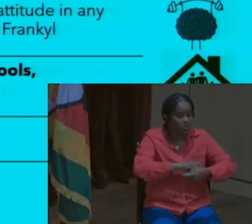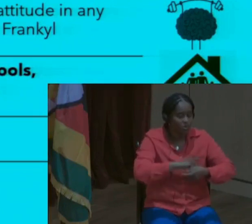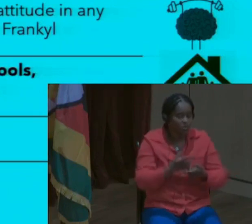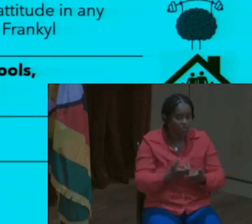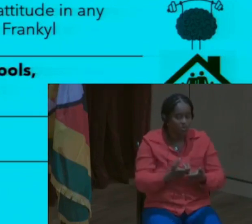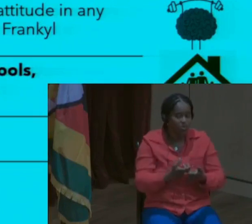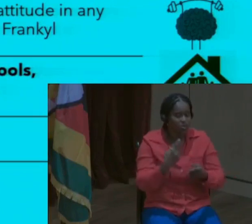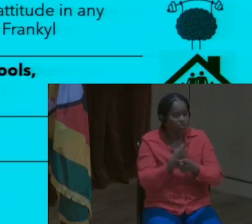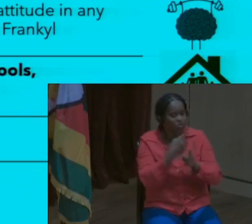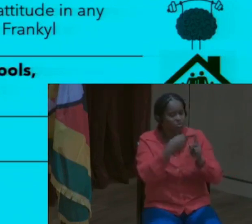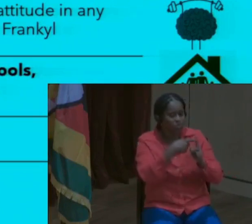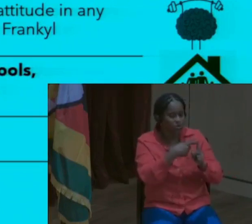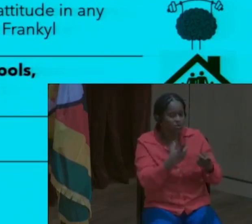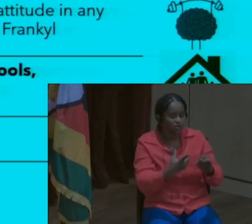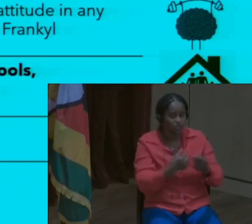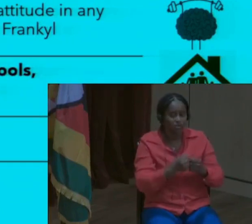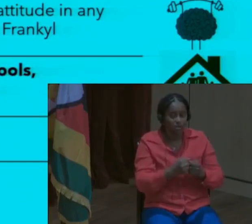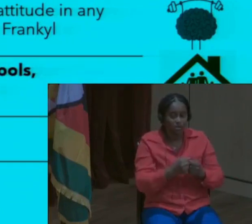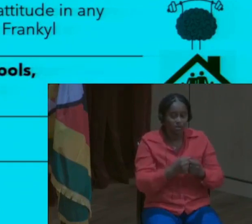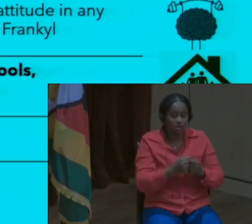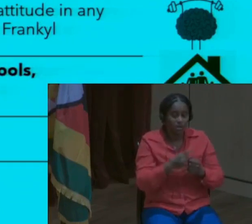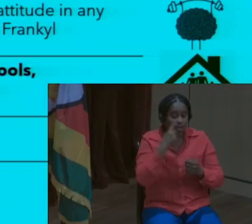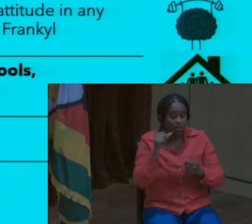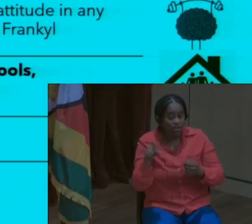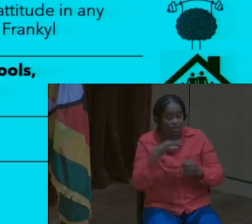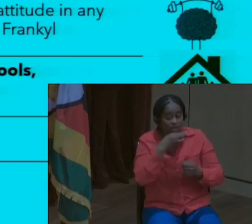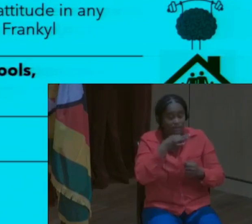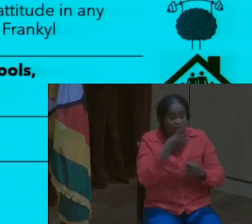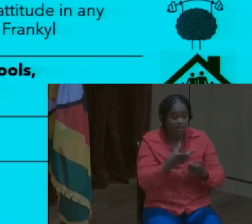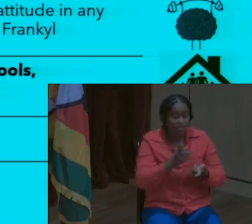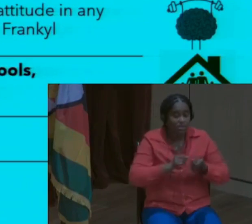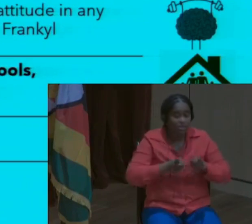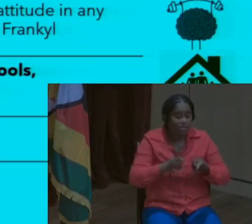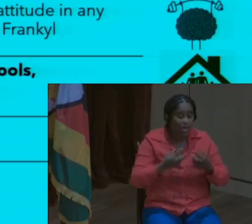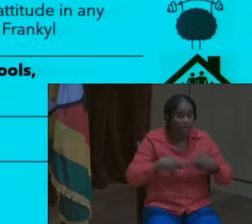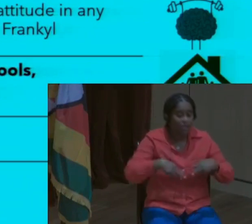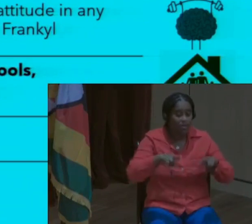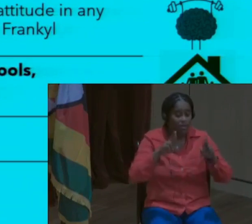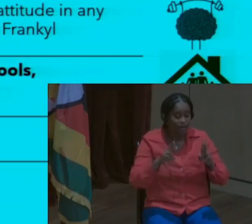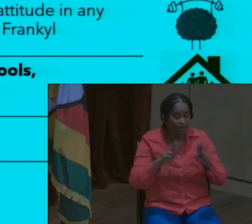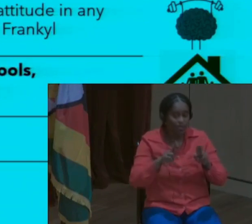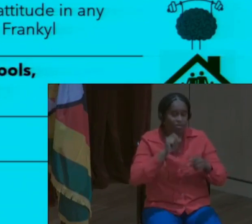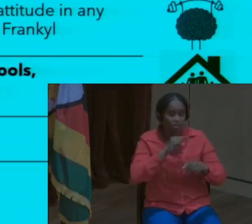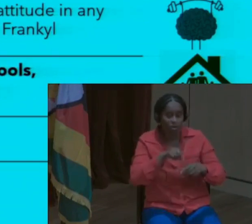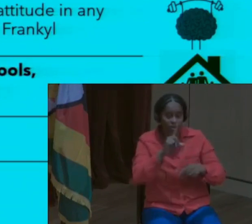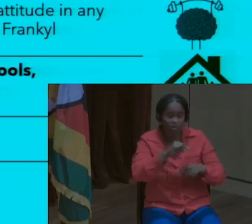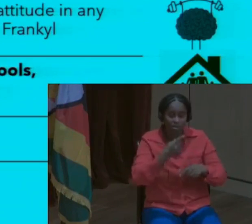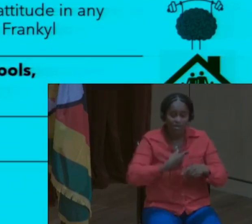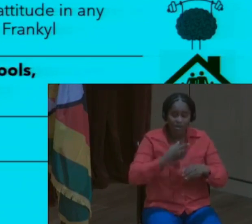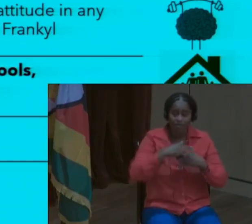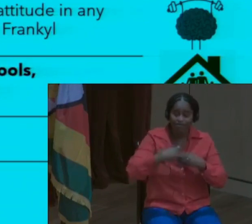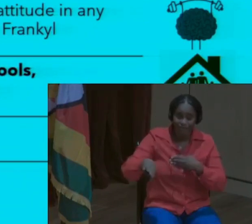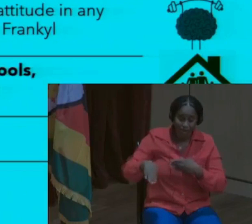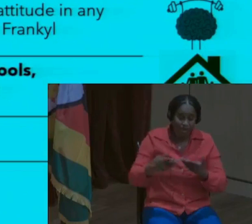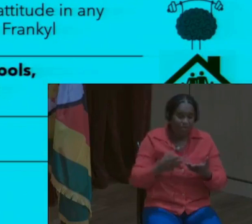taken away from a man, but one thing, the last of the human freedoms is to choose one's attitude in any set of circumstances. So you